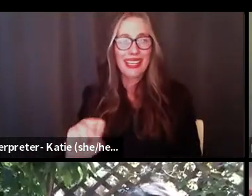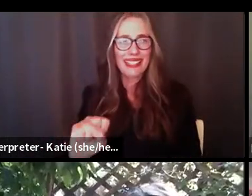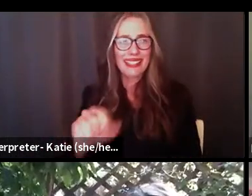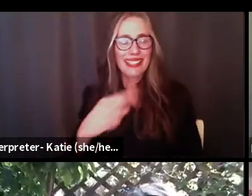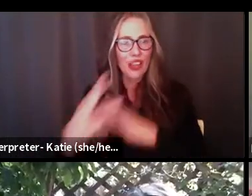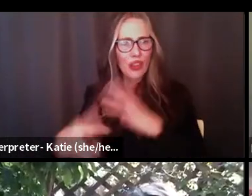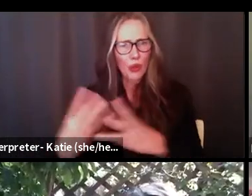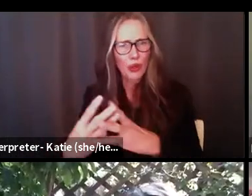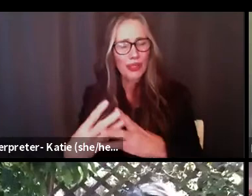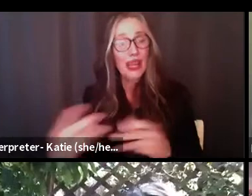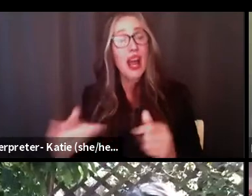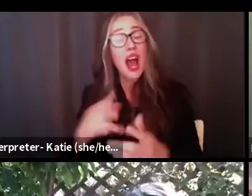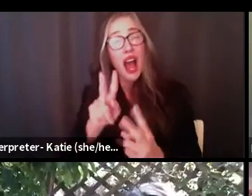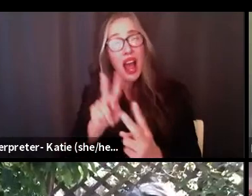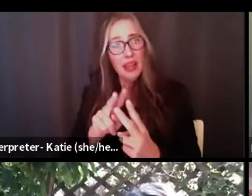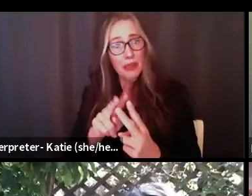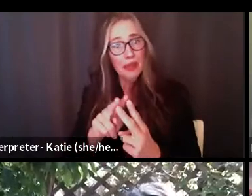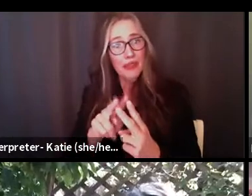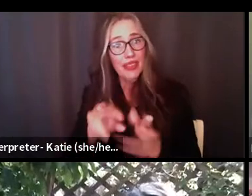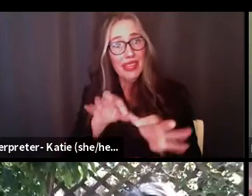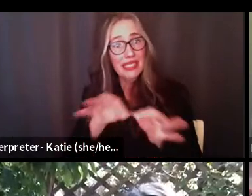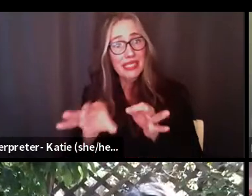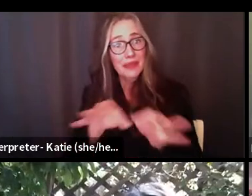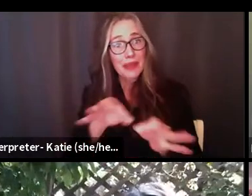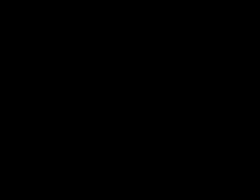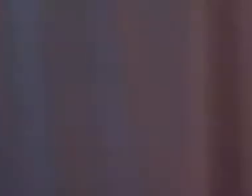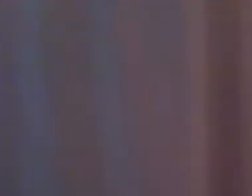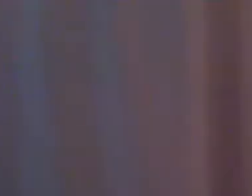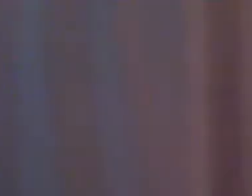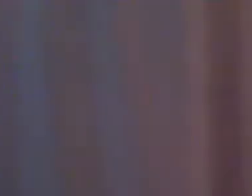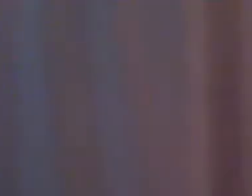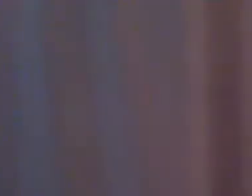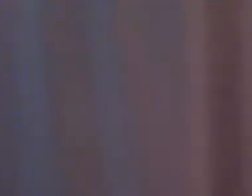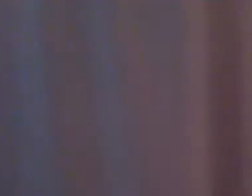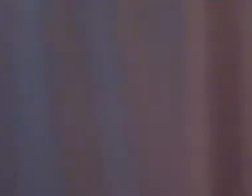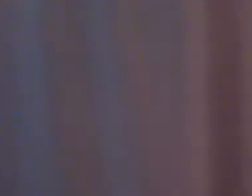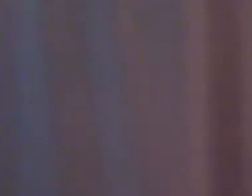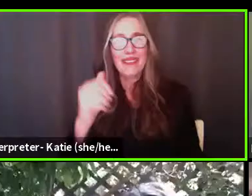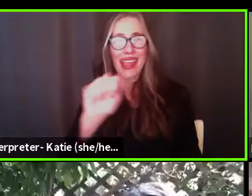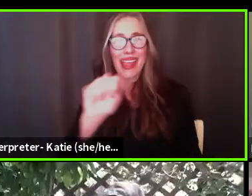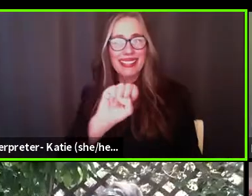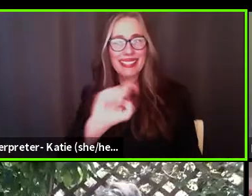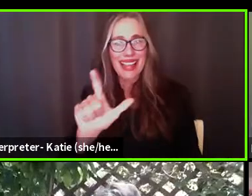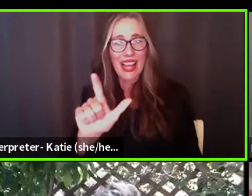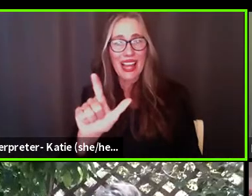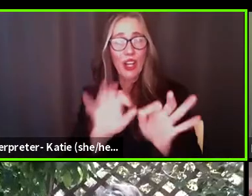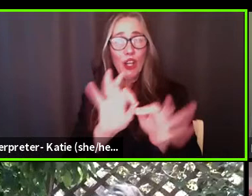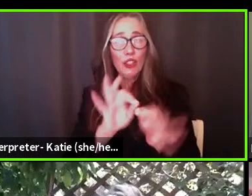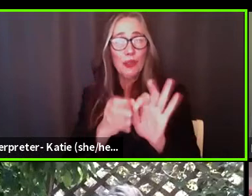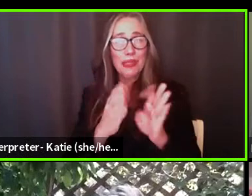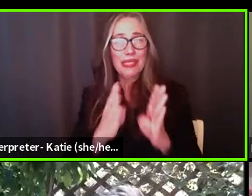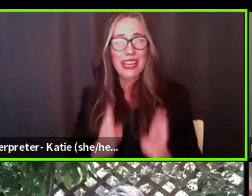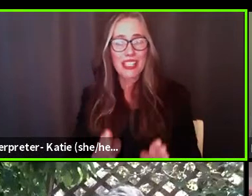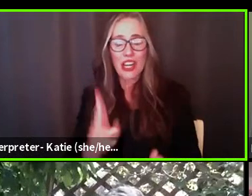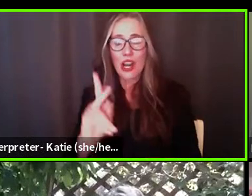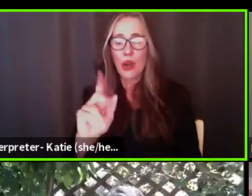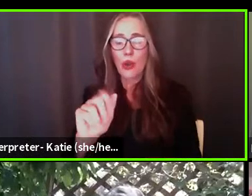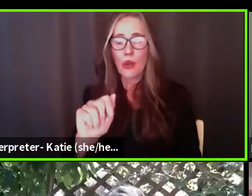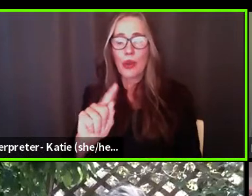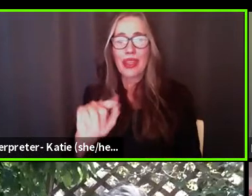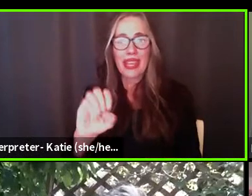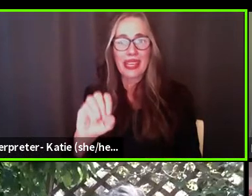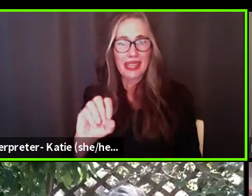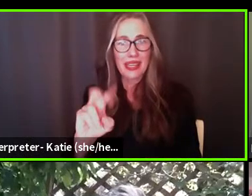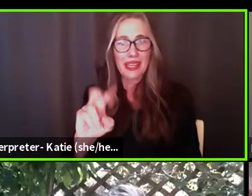details first we do have asl interpretation happening with katie voice and joe malicia i'm doing that